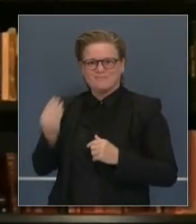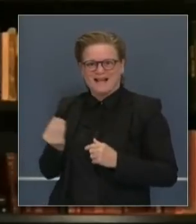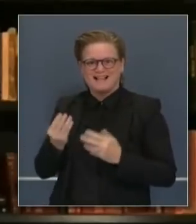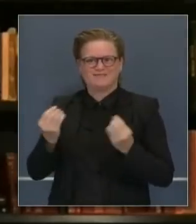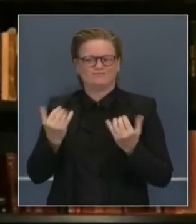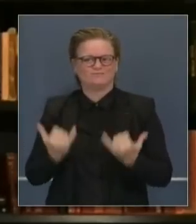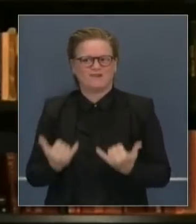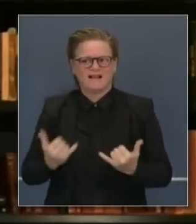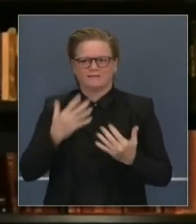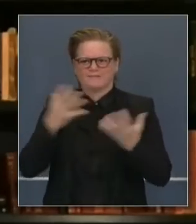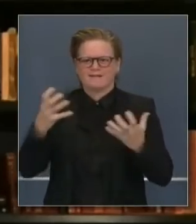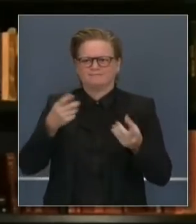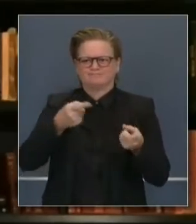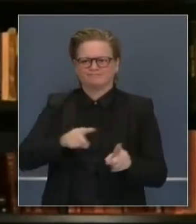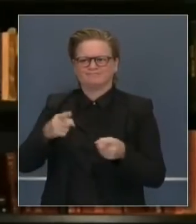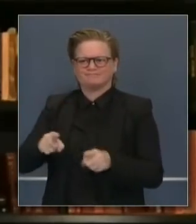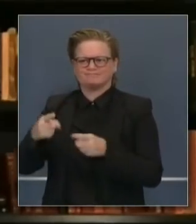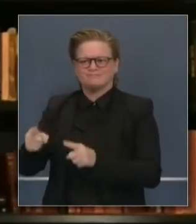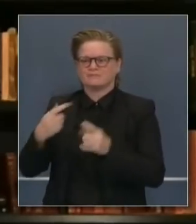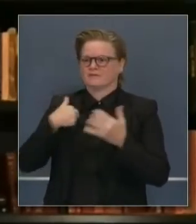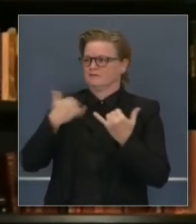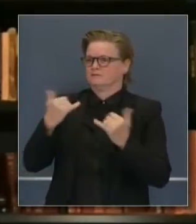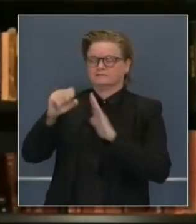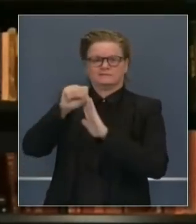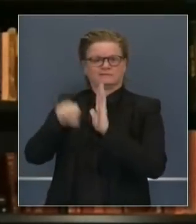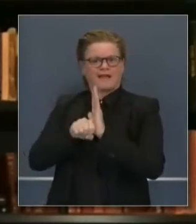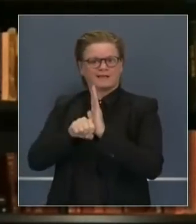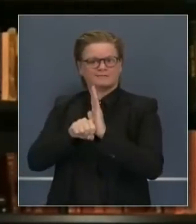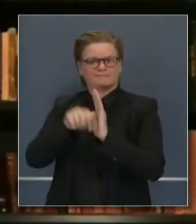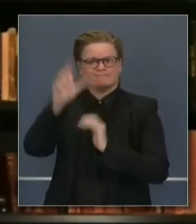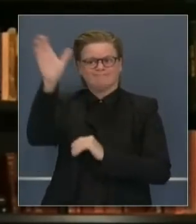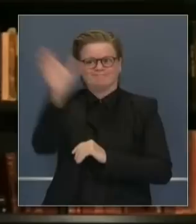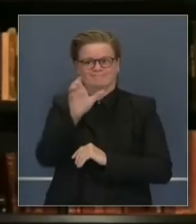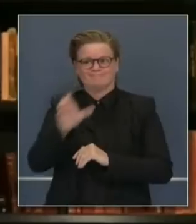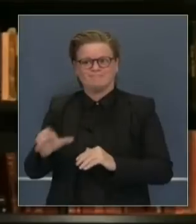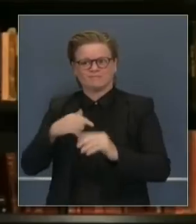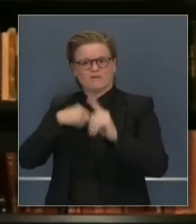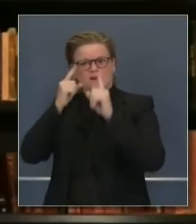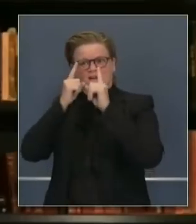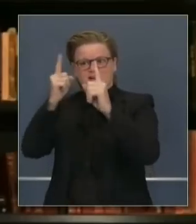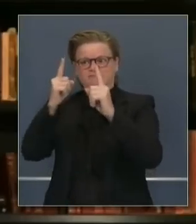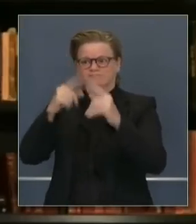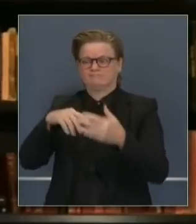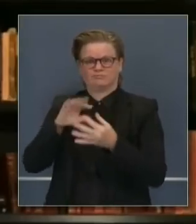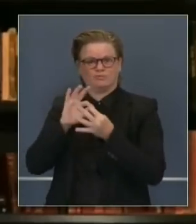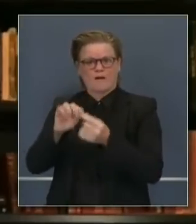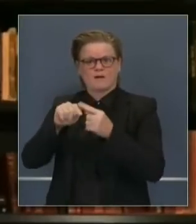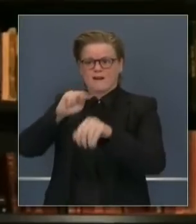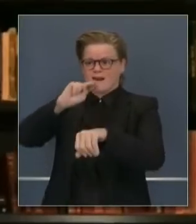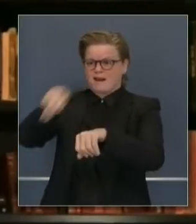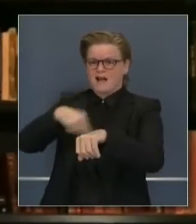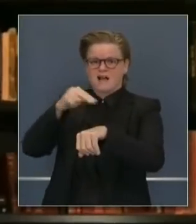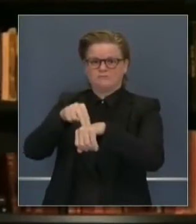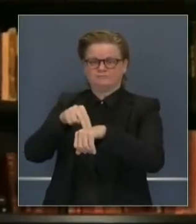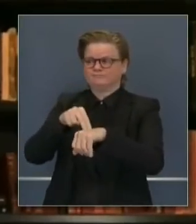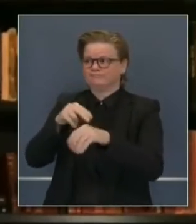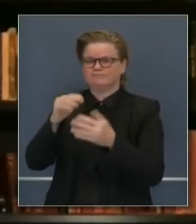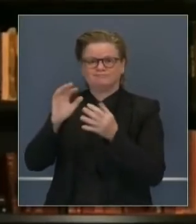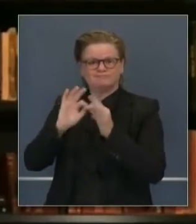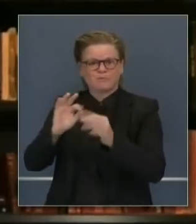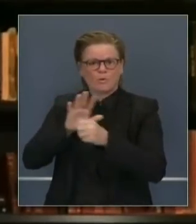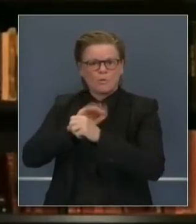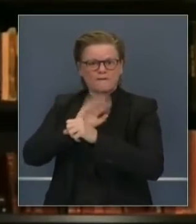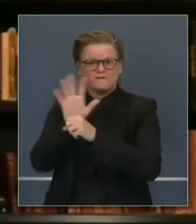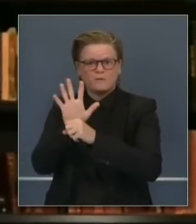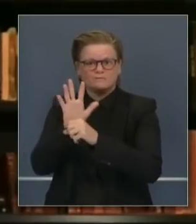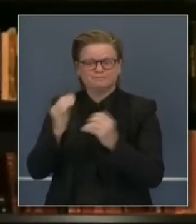more broadly, where we're going as a nation as it relates to this pandemic. We'll start, as is familiar, with case numbers